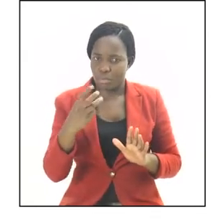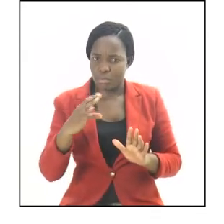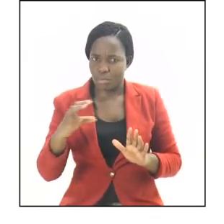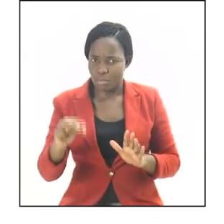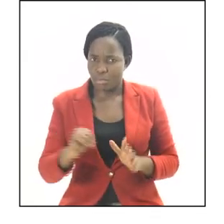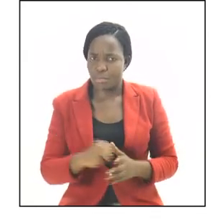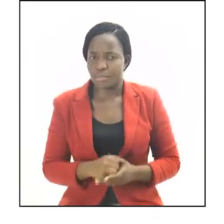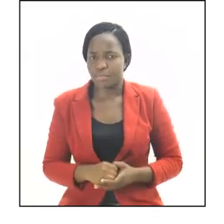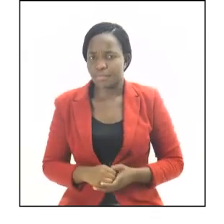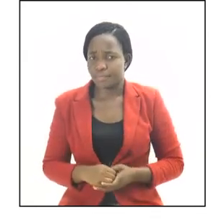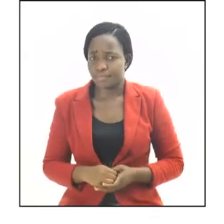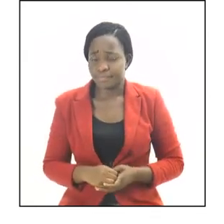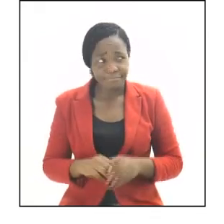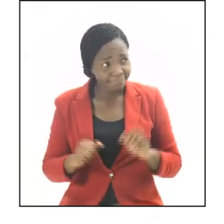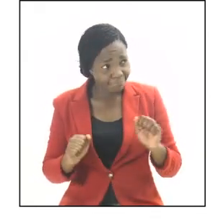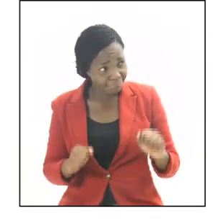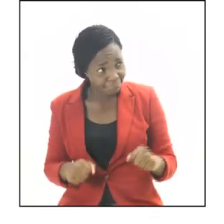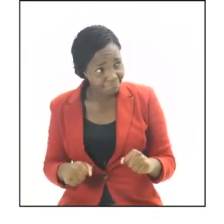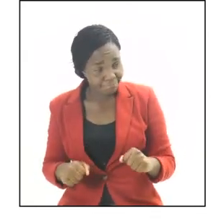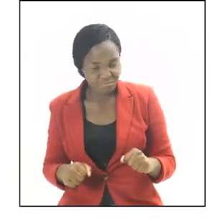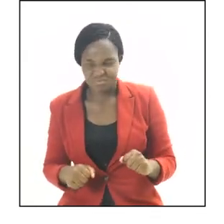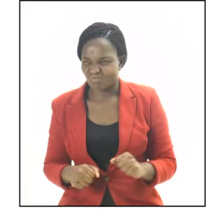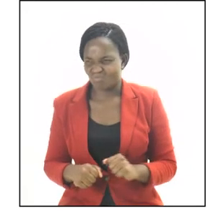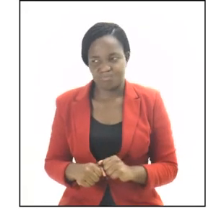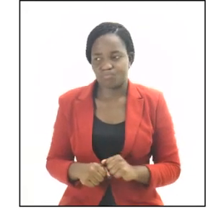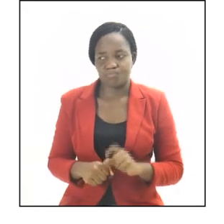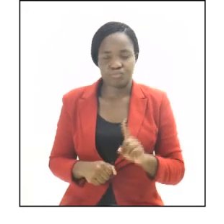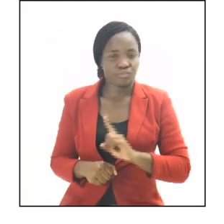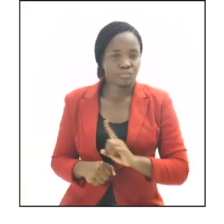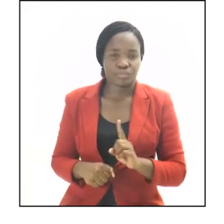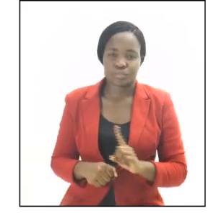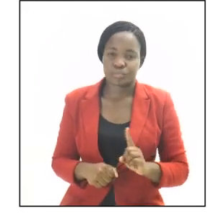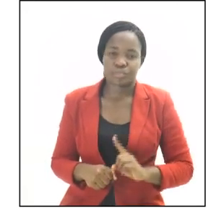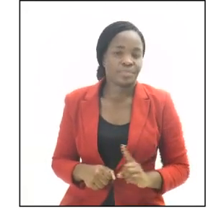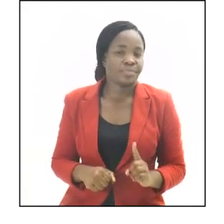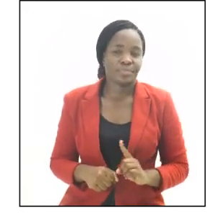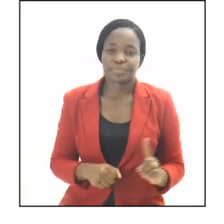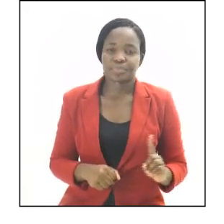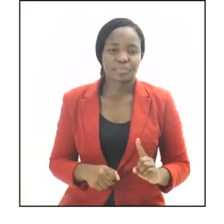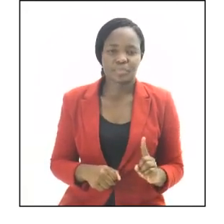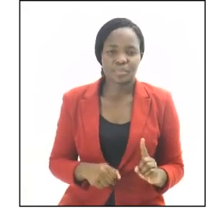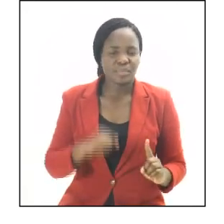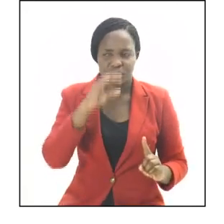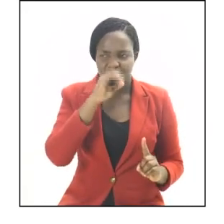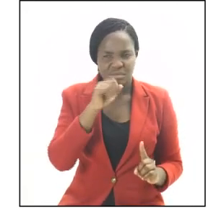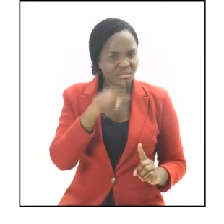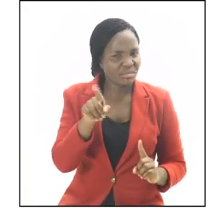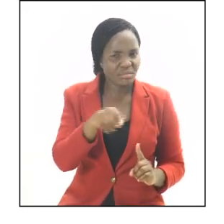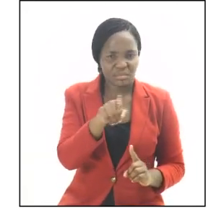centimeters. Do you agree, Sally? No, I don't. Where did I make the